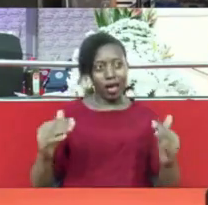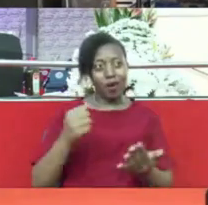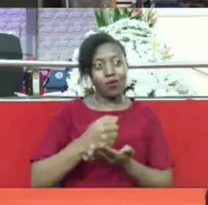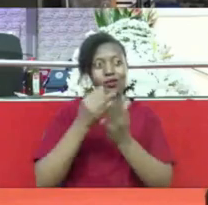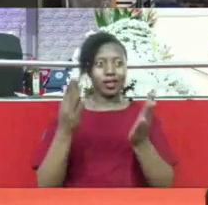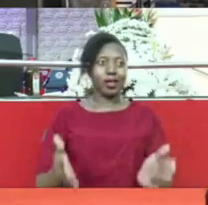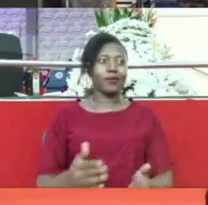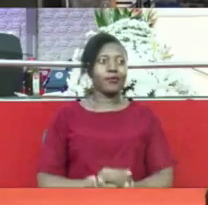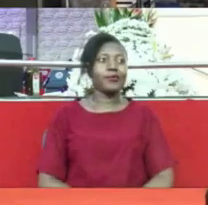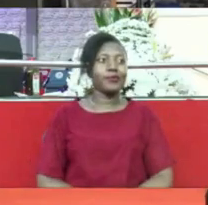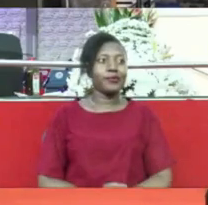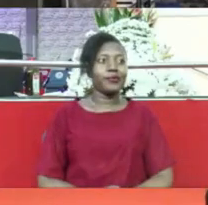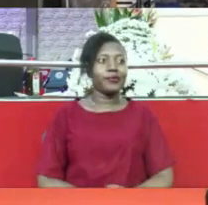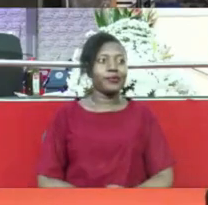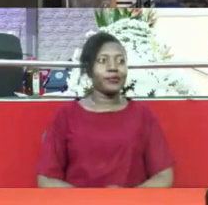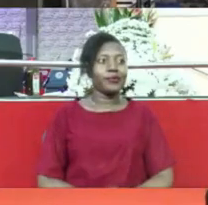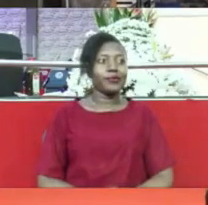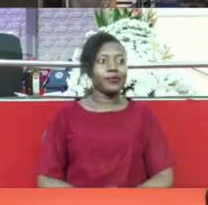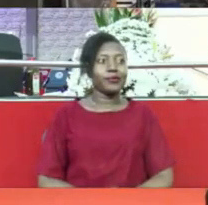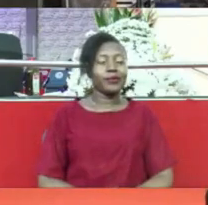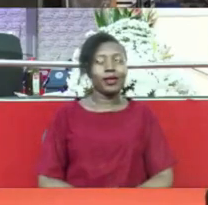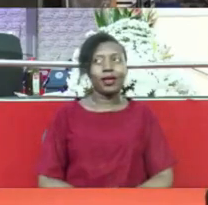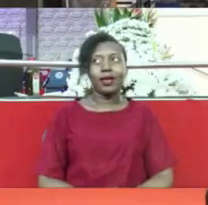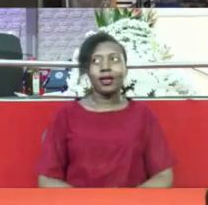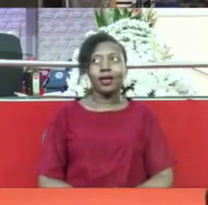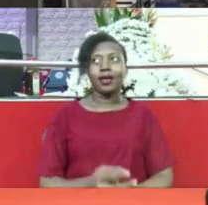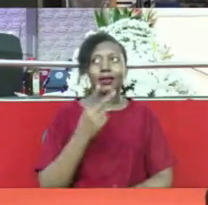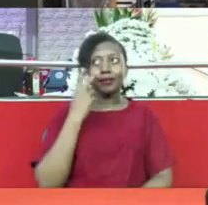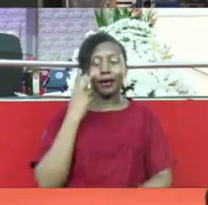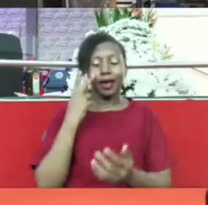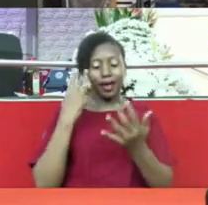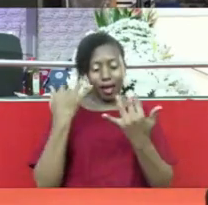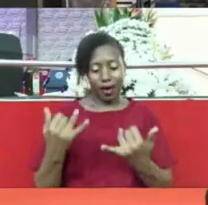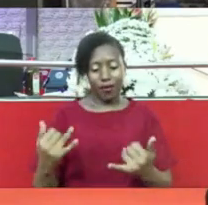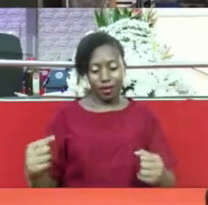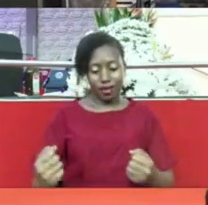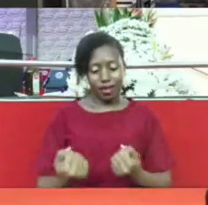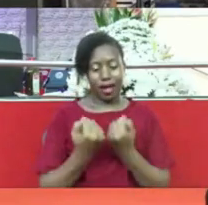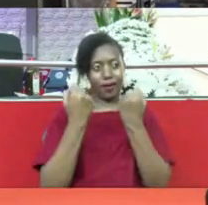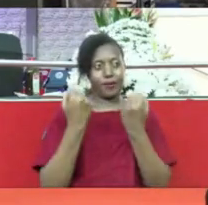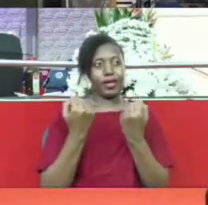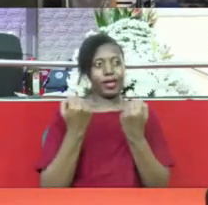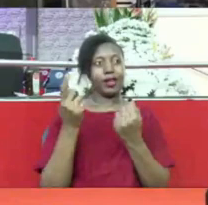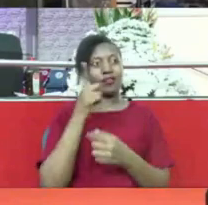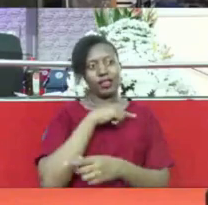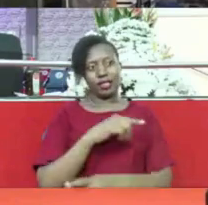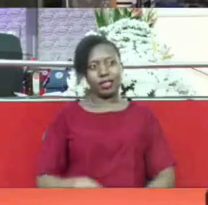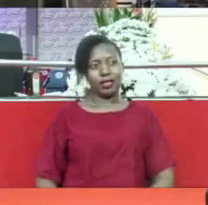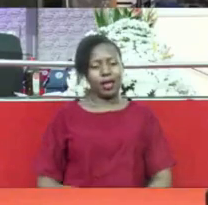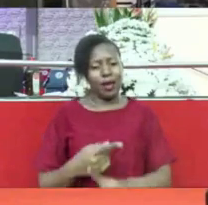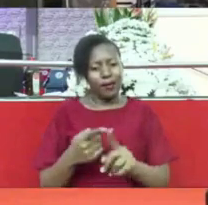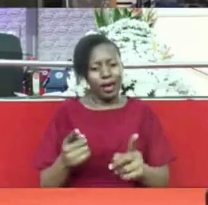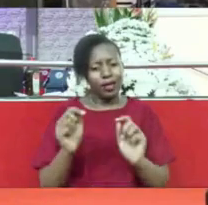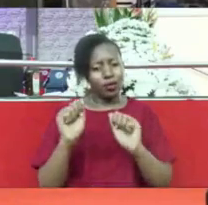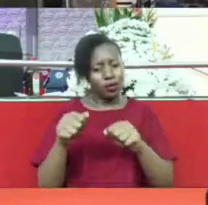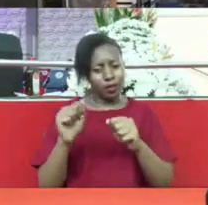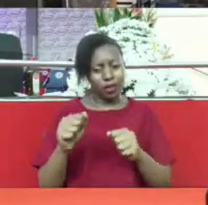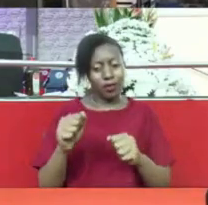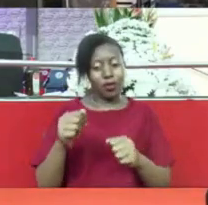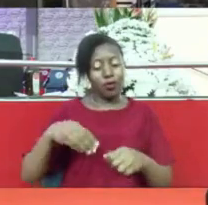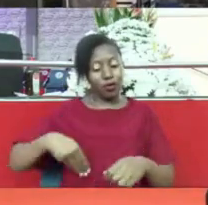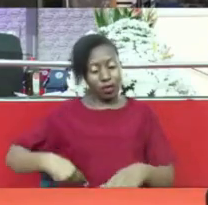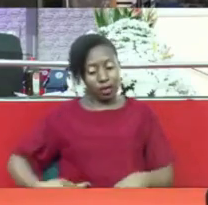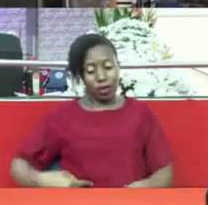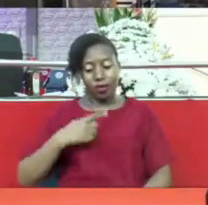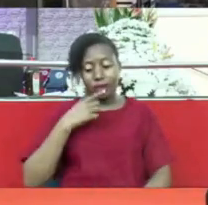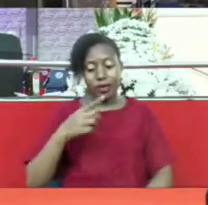kwake. Lo and behold. Na ikafanyika. Jacob could have said no. Yakobo angesema hapana. He could